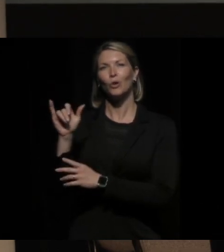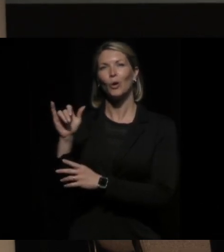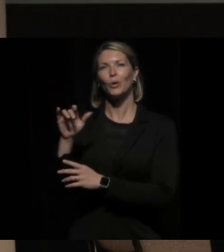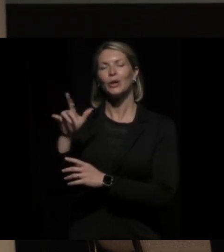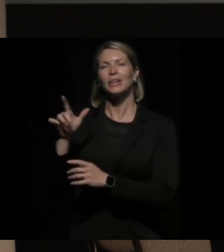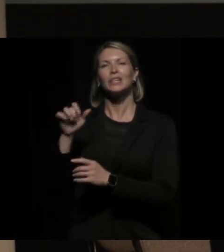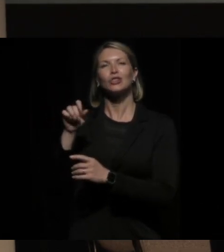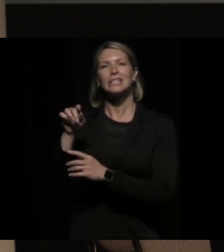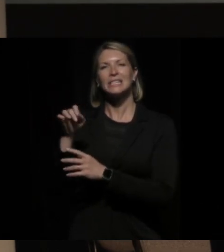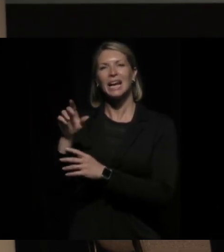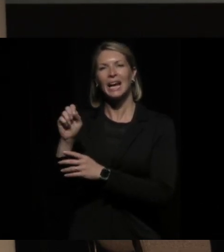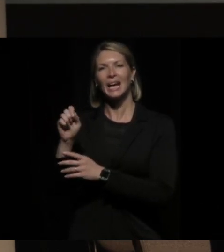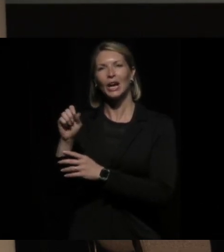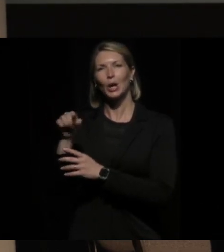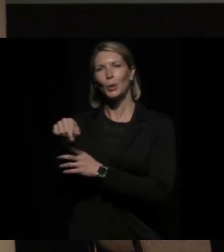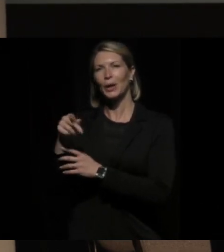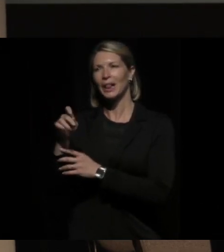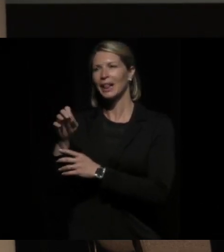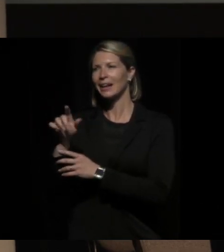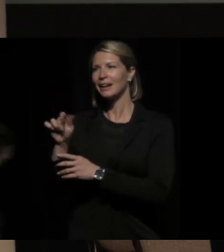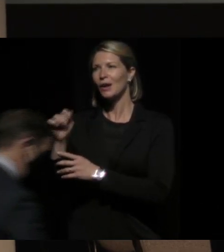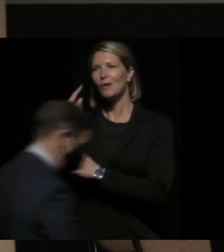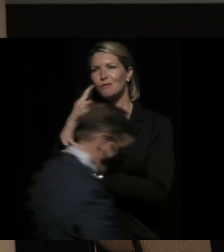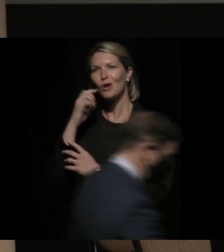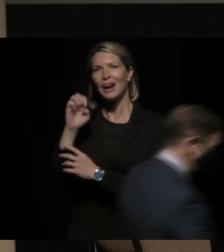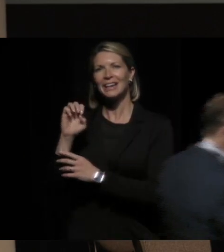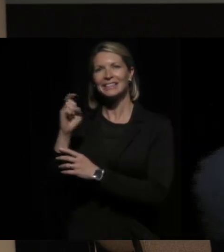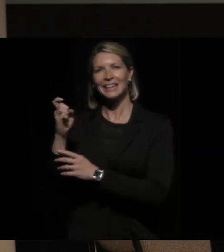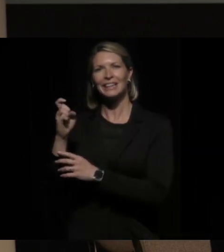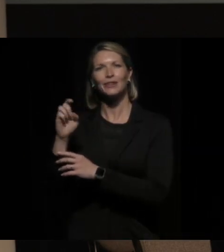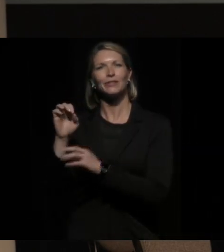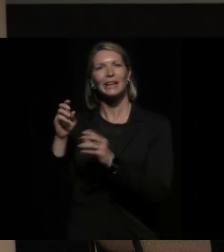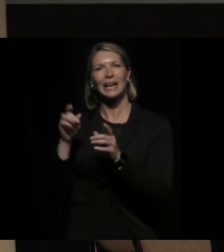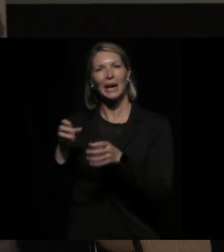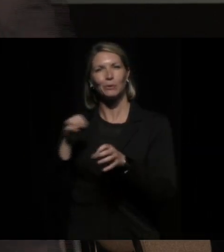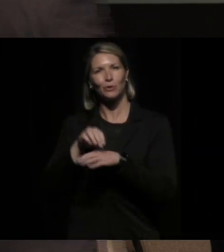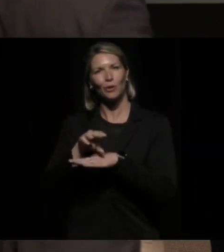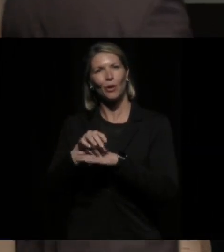Council, and the recipients of the Public Service Award of Excellence.